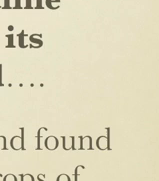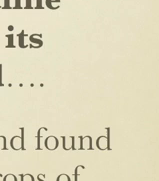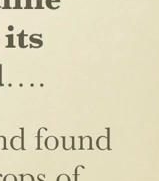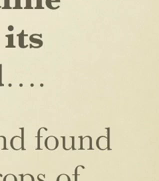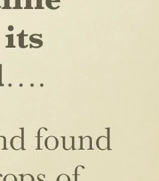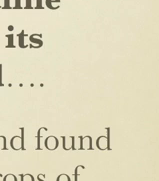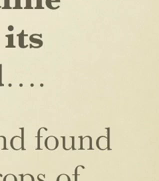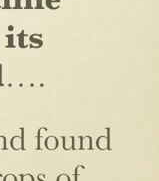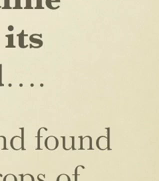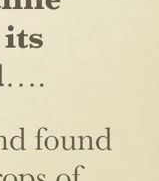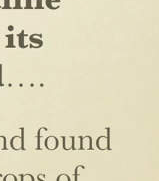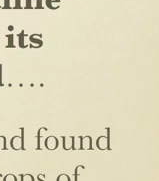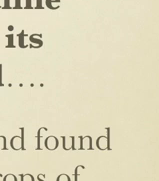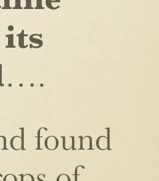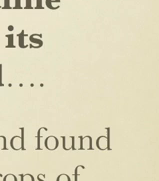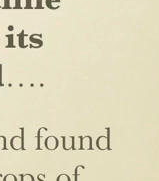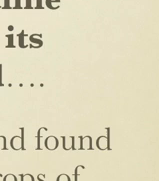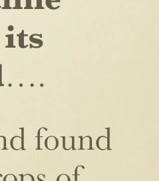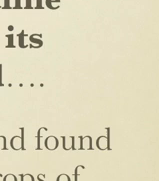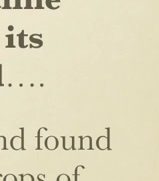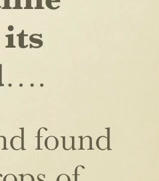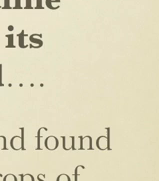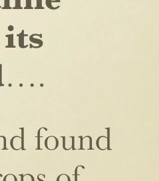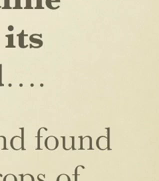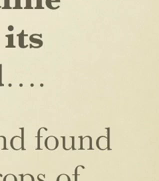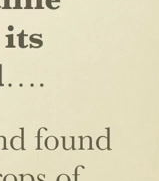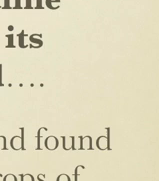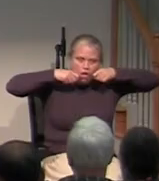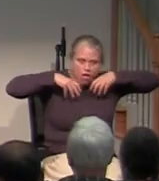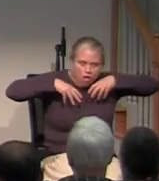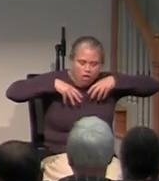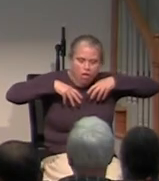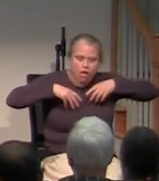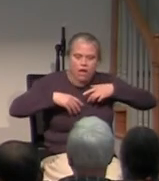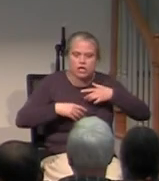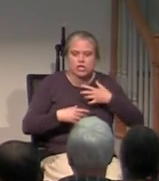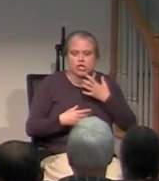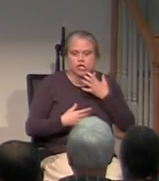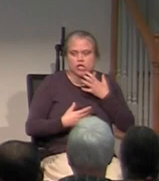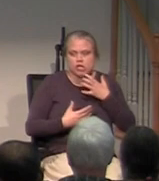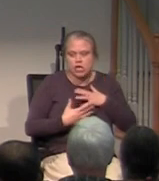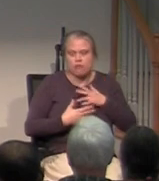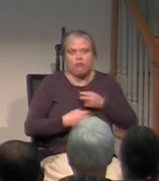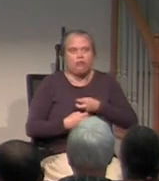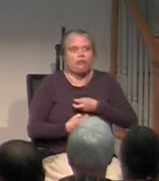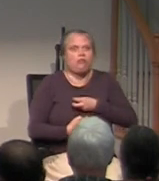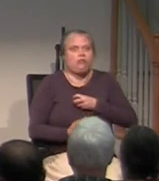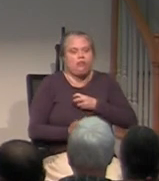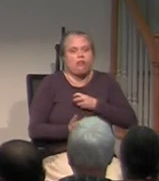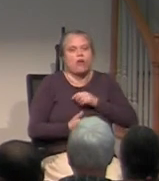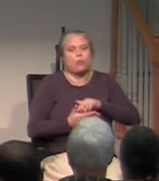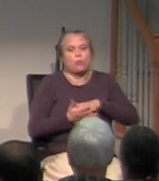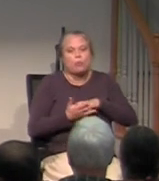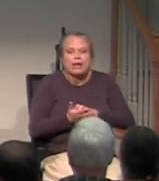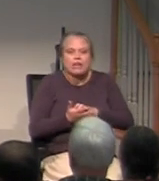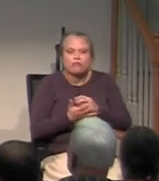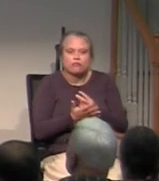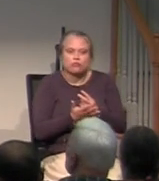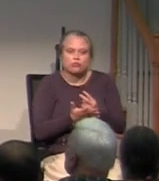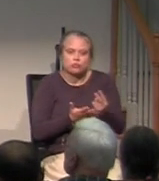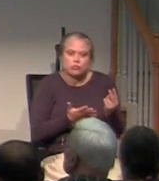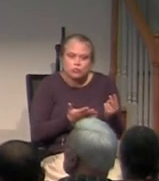She had great drops of perspiration on her brow. She felt paralyzed, and she was incapacitated for about 2 weeks. But the Lord raised her